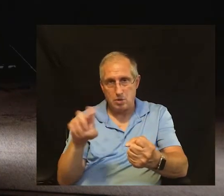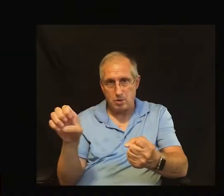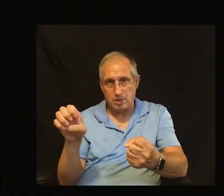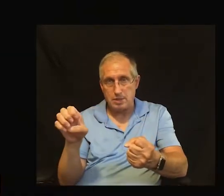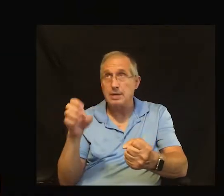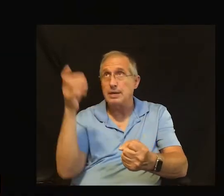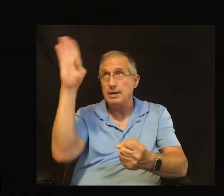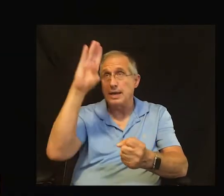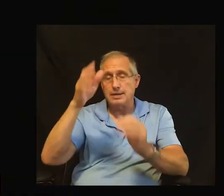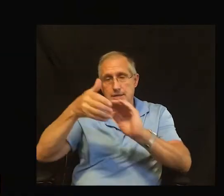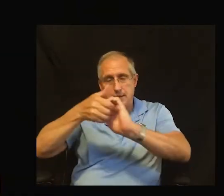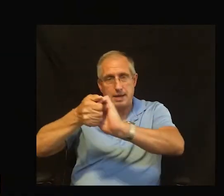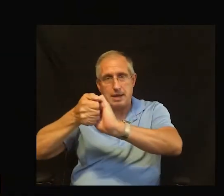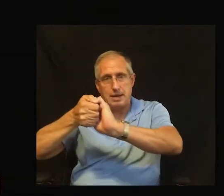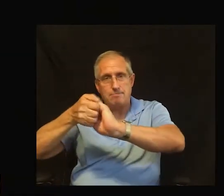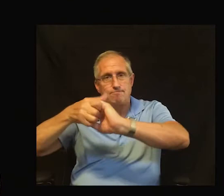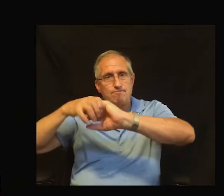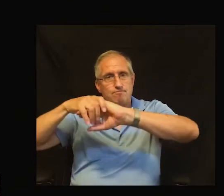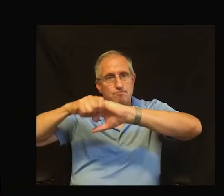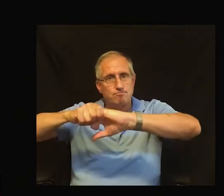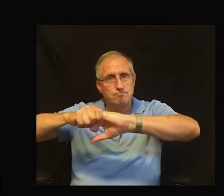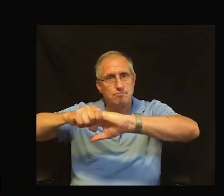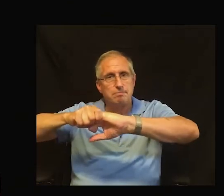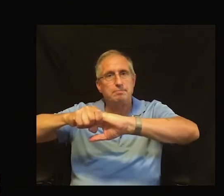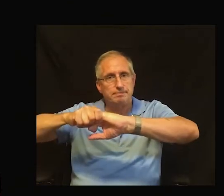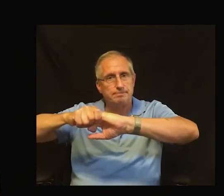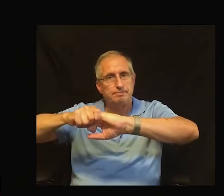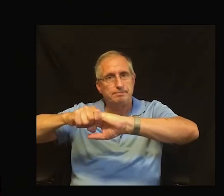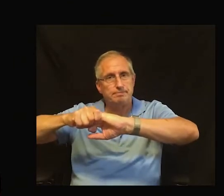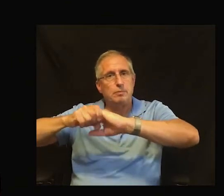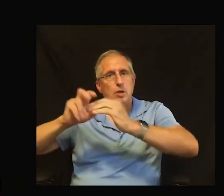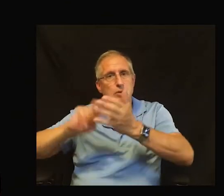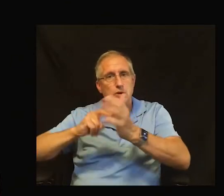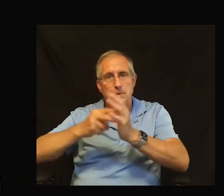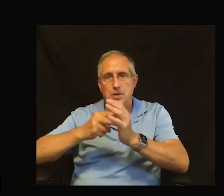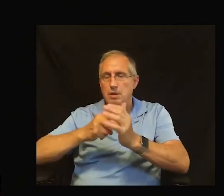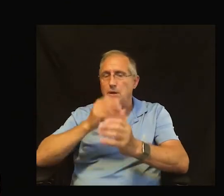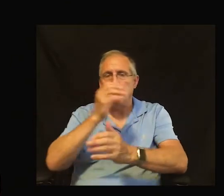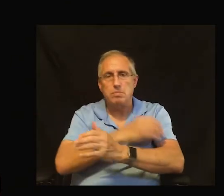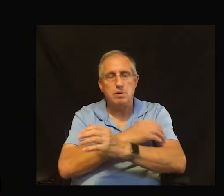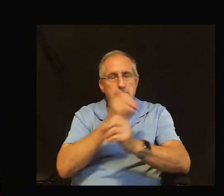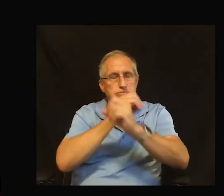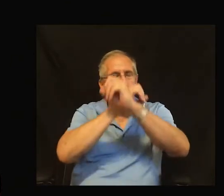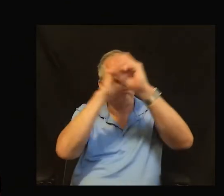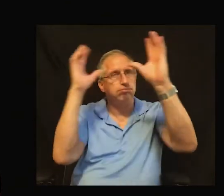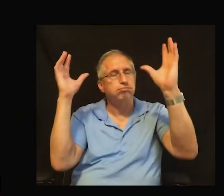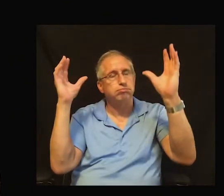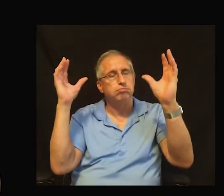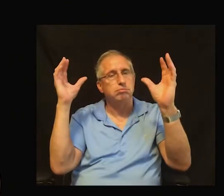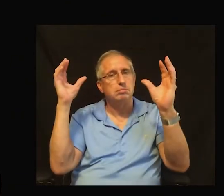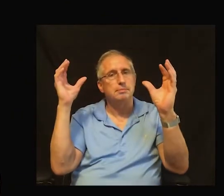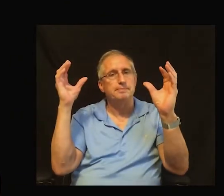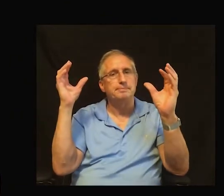That God literally takes my hand, and he squeezes it. Such a powerful picture.